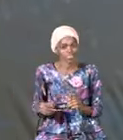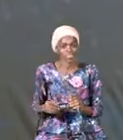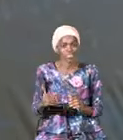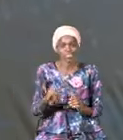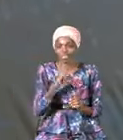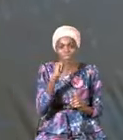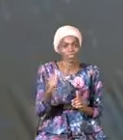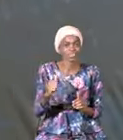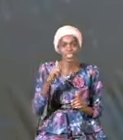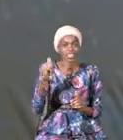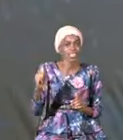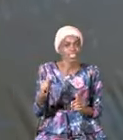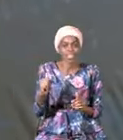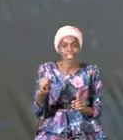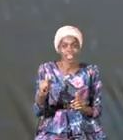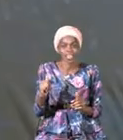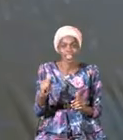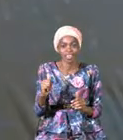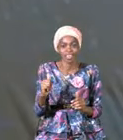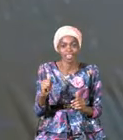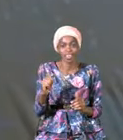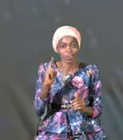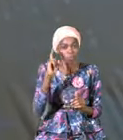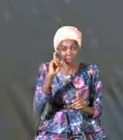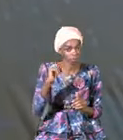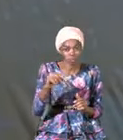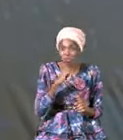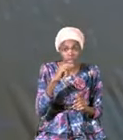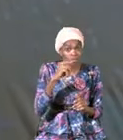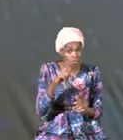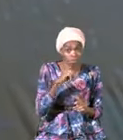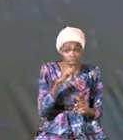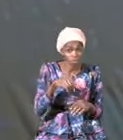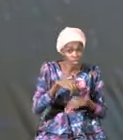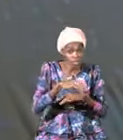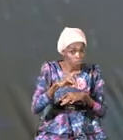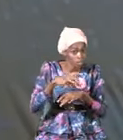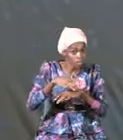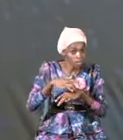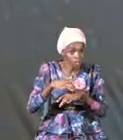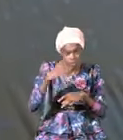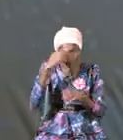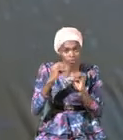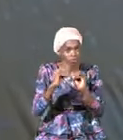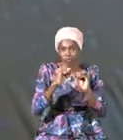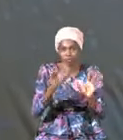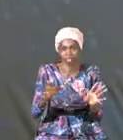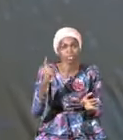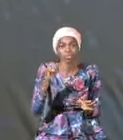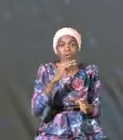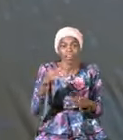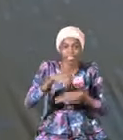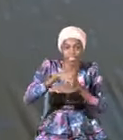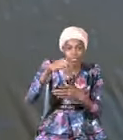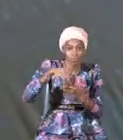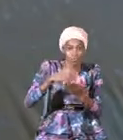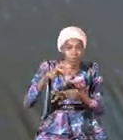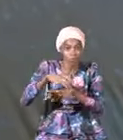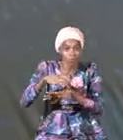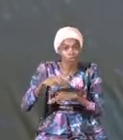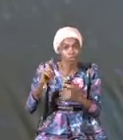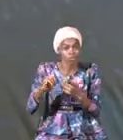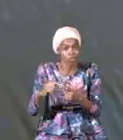single one of you was sent to the earth to be a piece of decoration. You were sent to make your